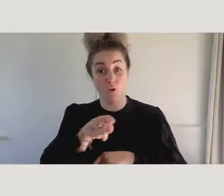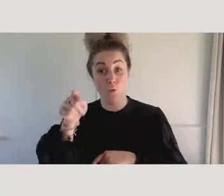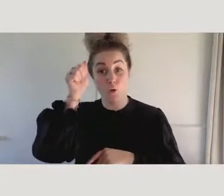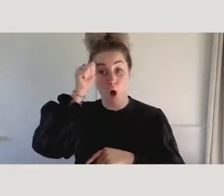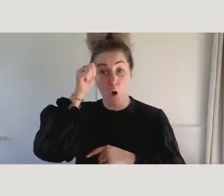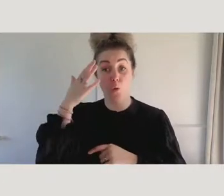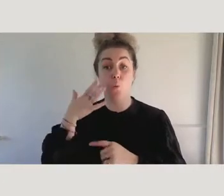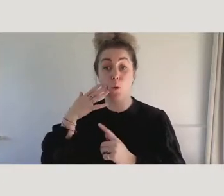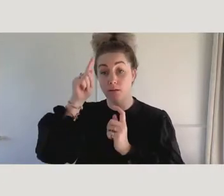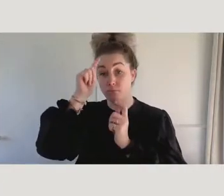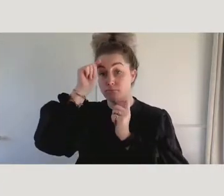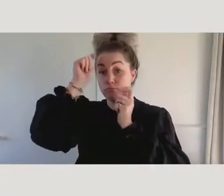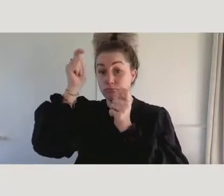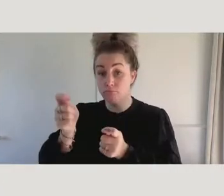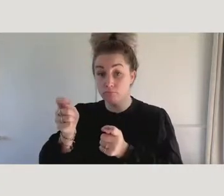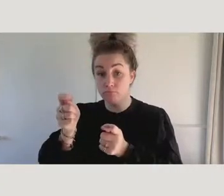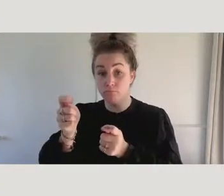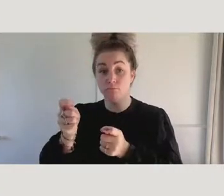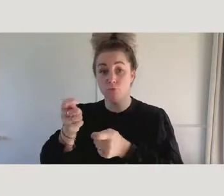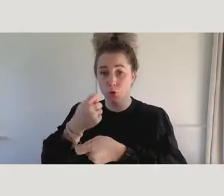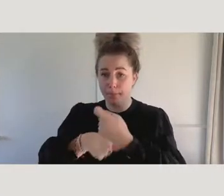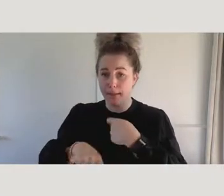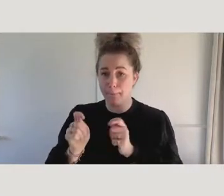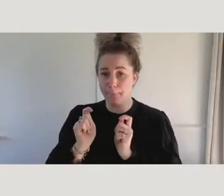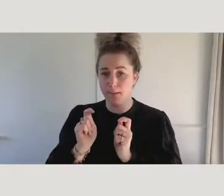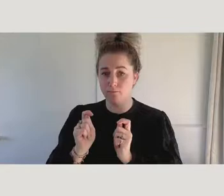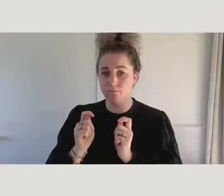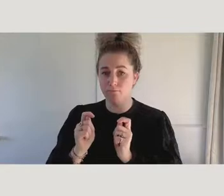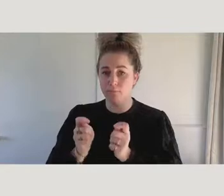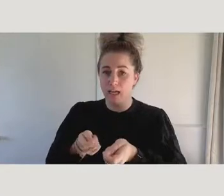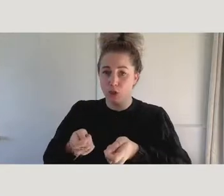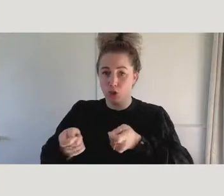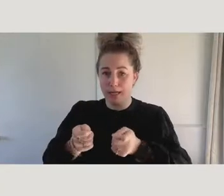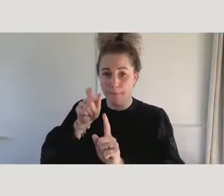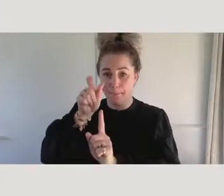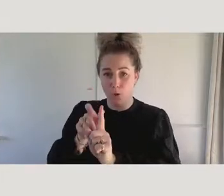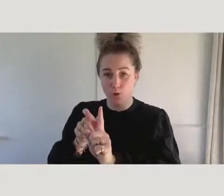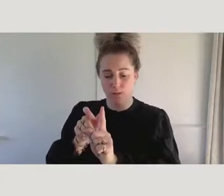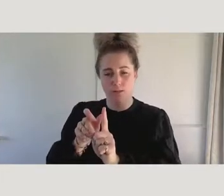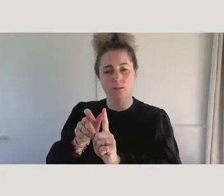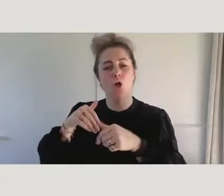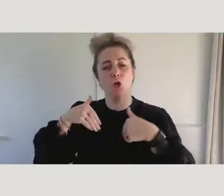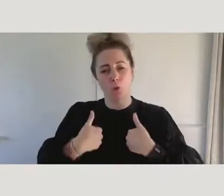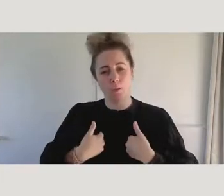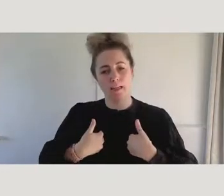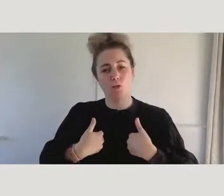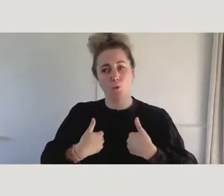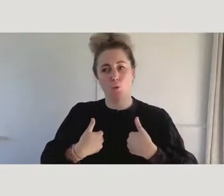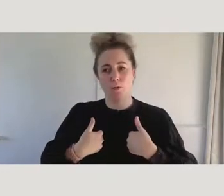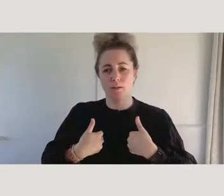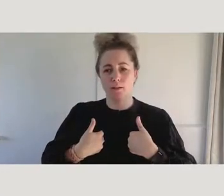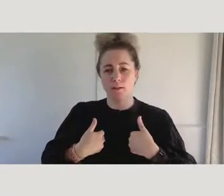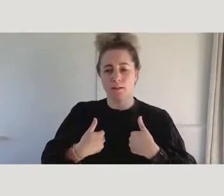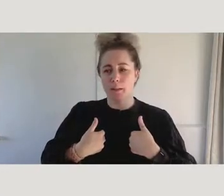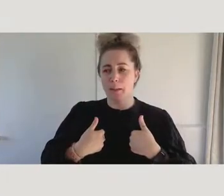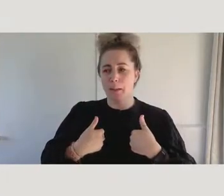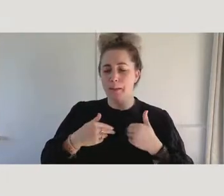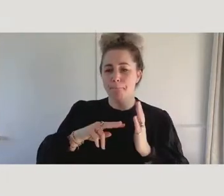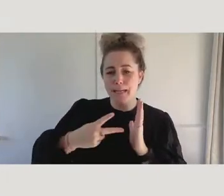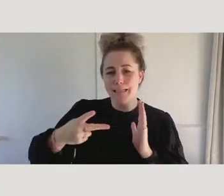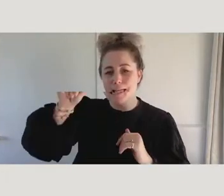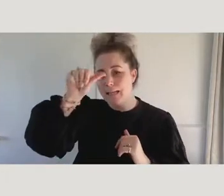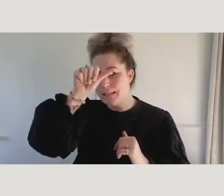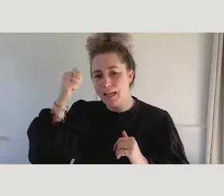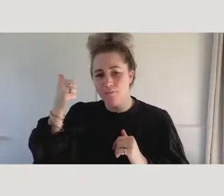like being to the chair often requires some political maneuverings and some